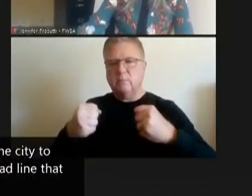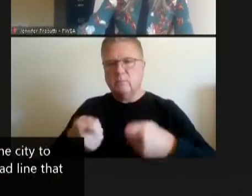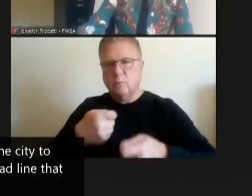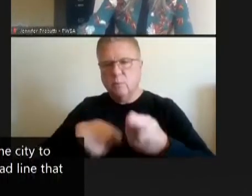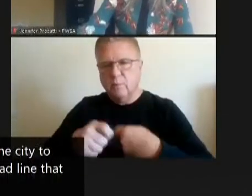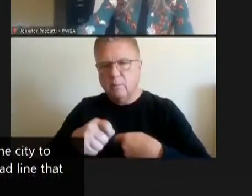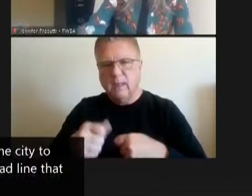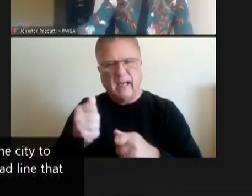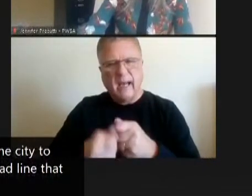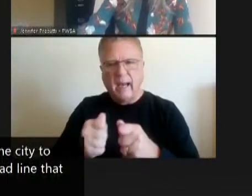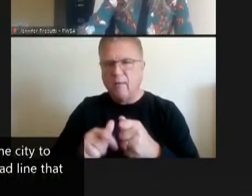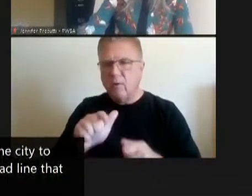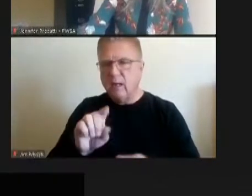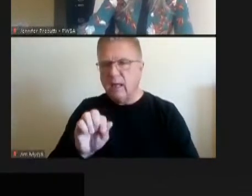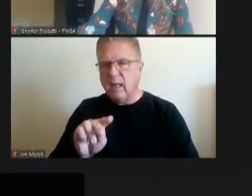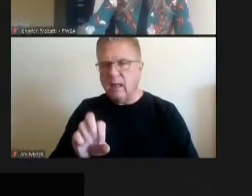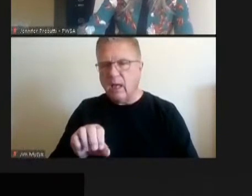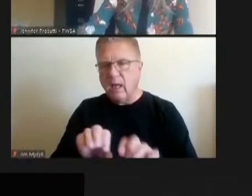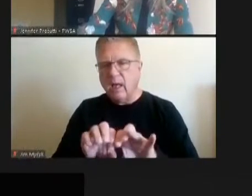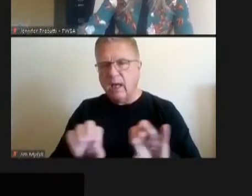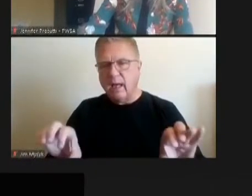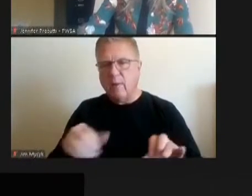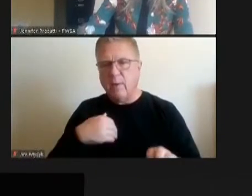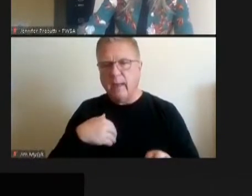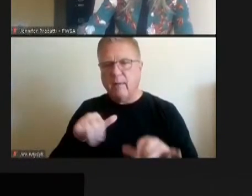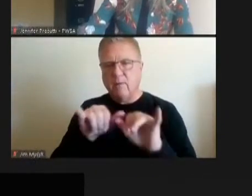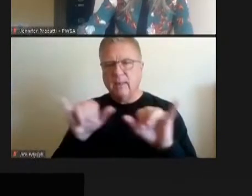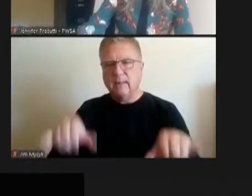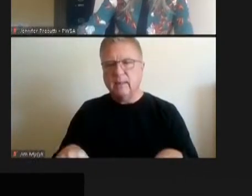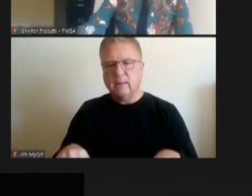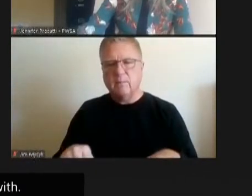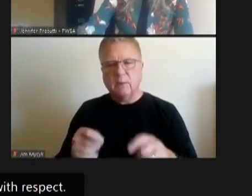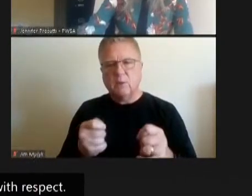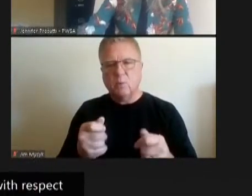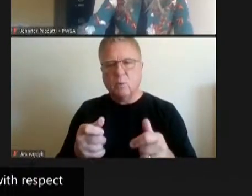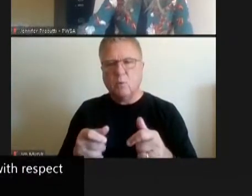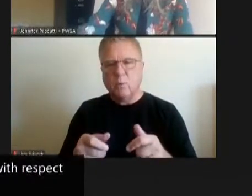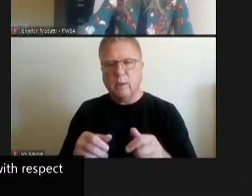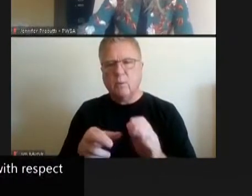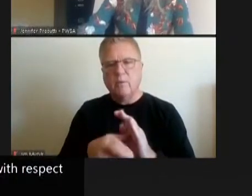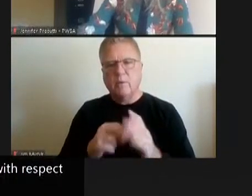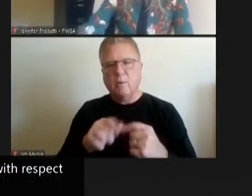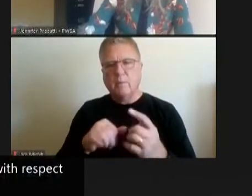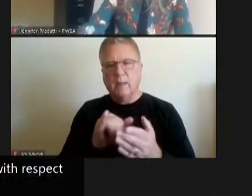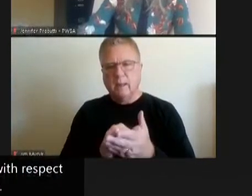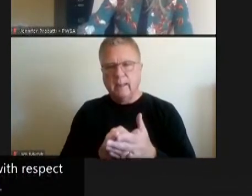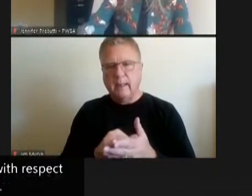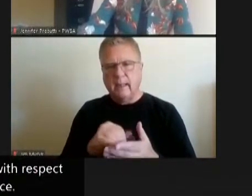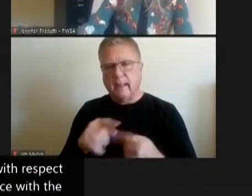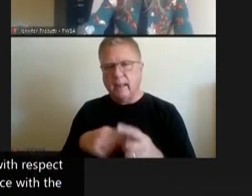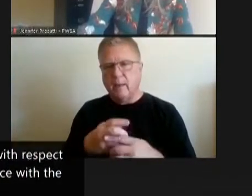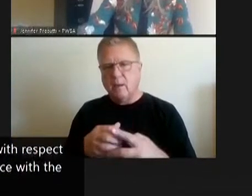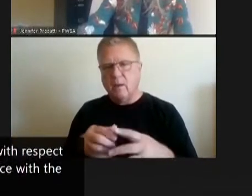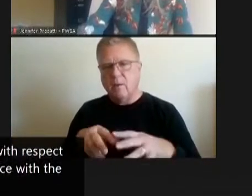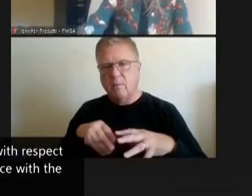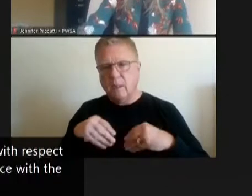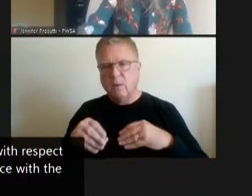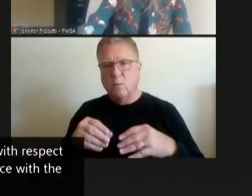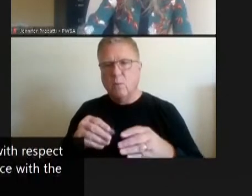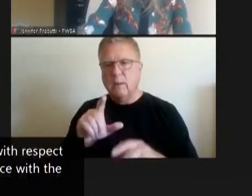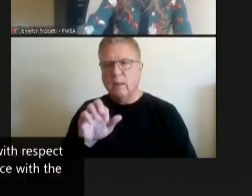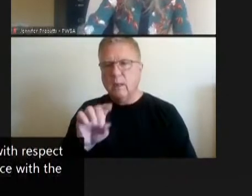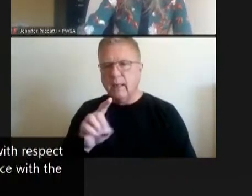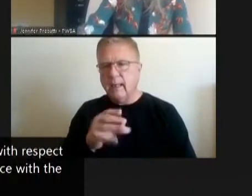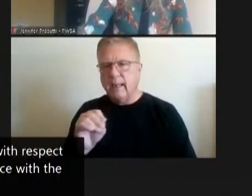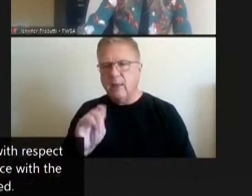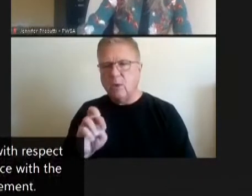system. Just a quick review of where things stand with respect to lead line replacement and our compliance with the lead and copper rule and